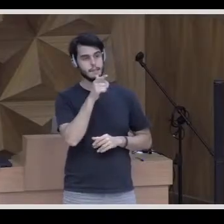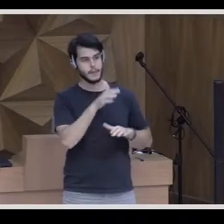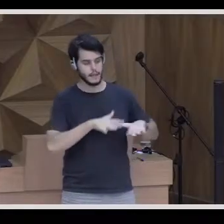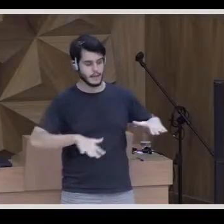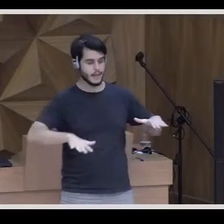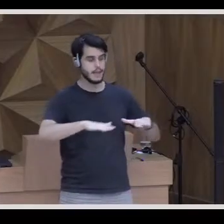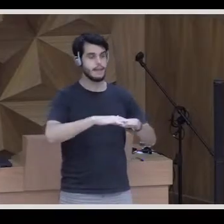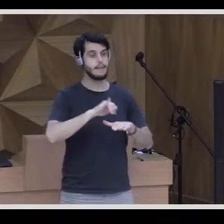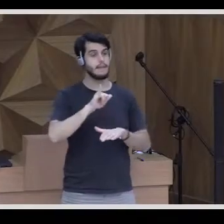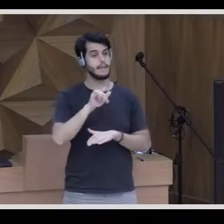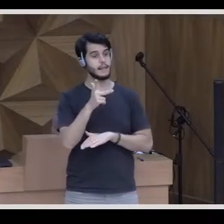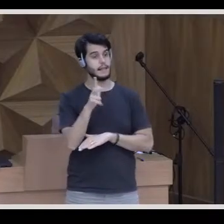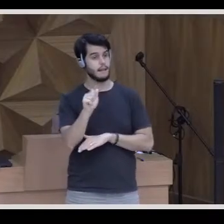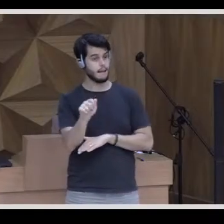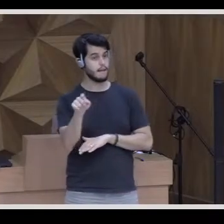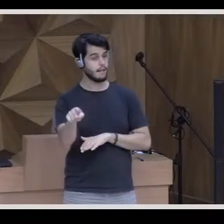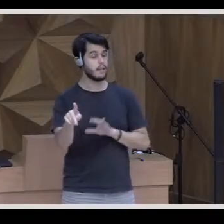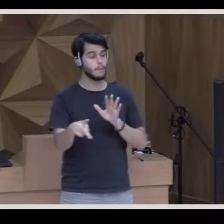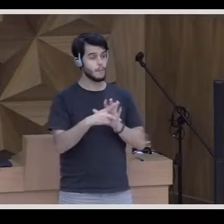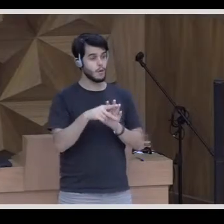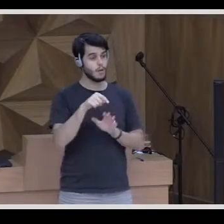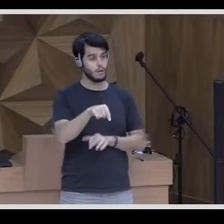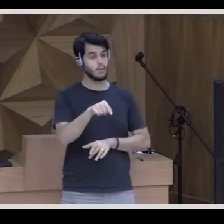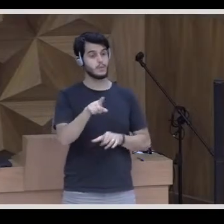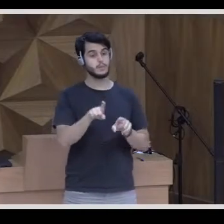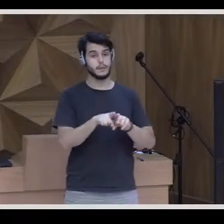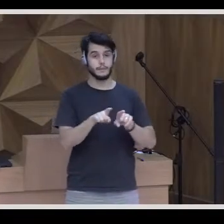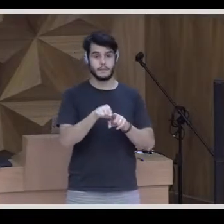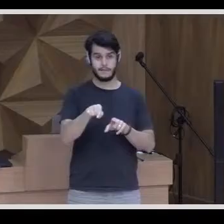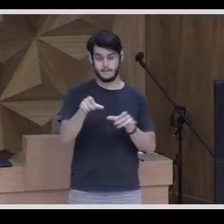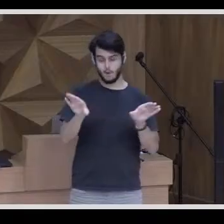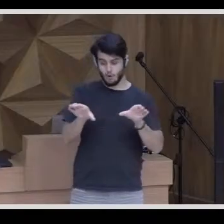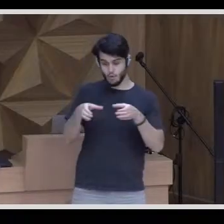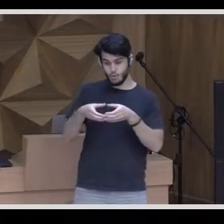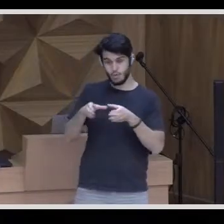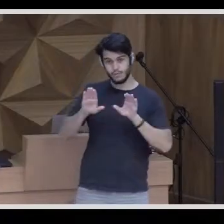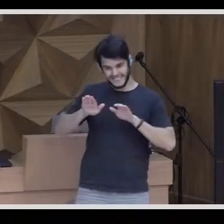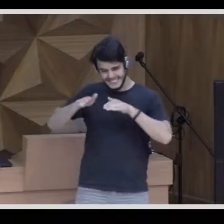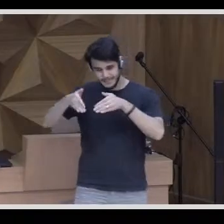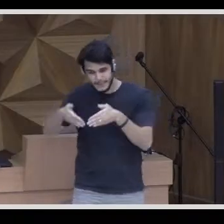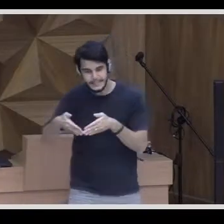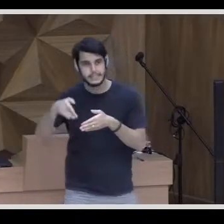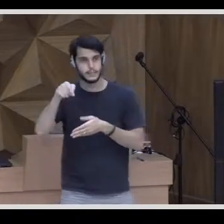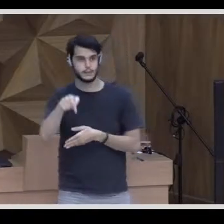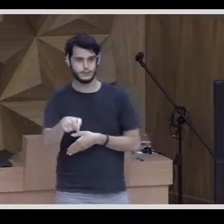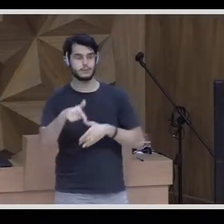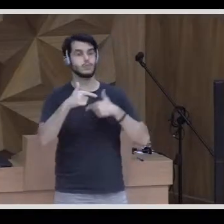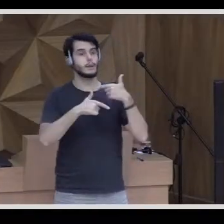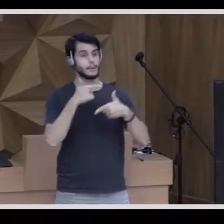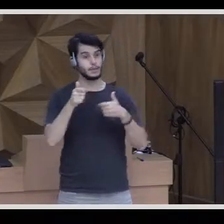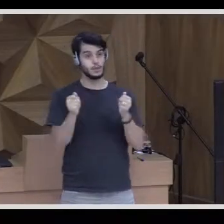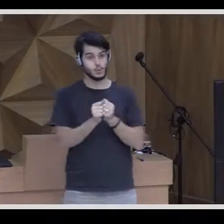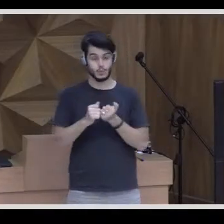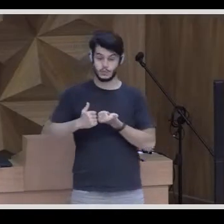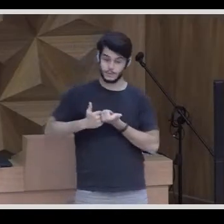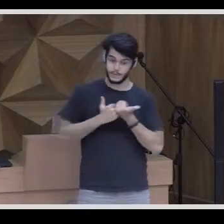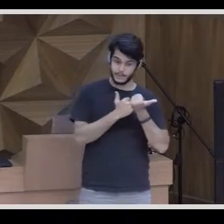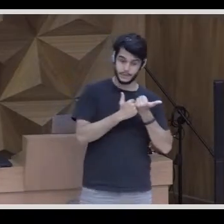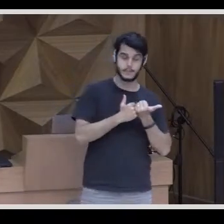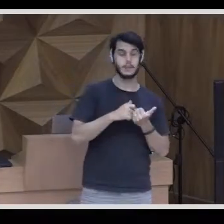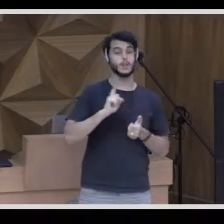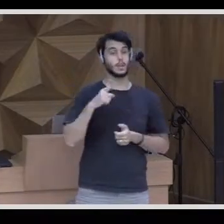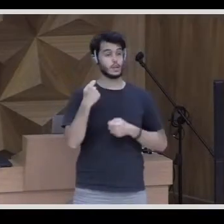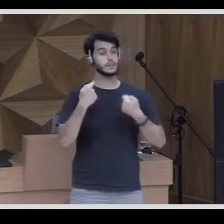of people who we work with and alongside, and we have obligations to working with those communities as